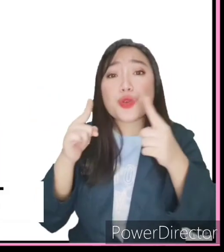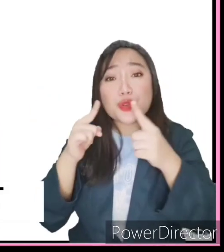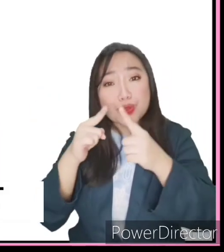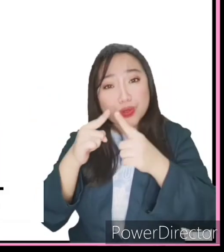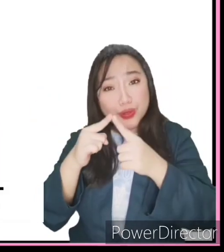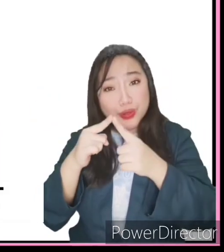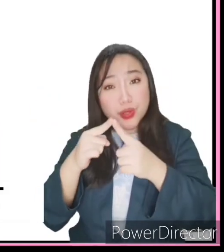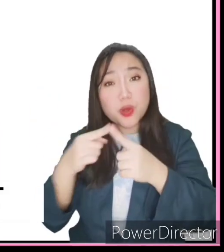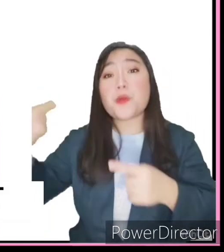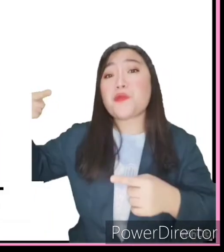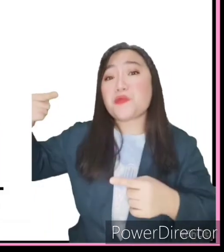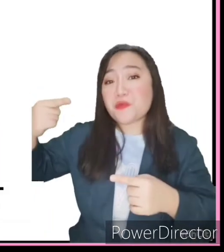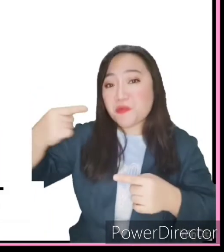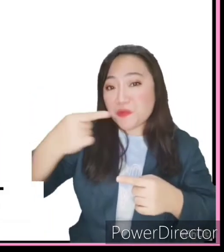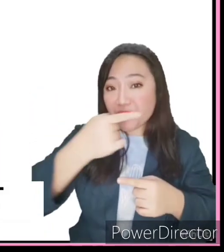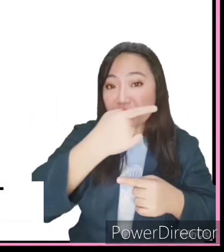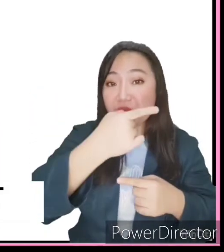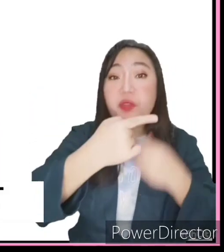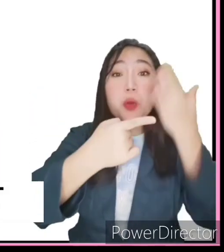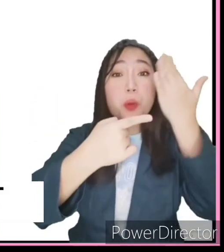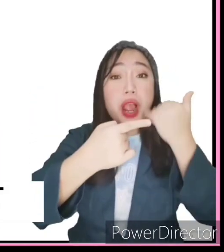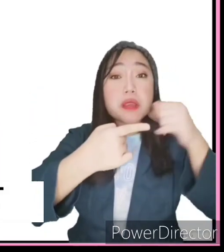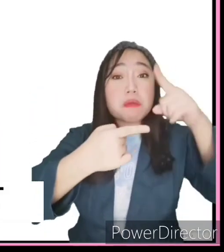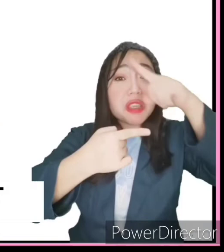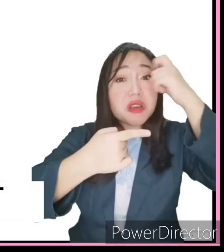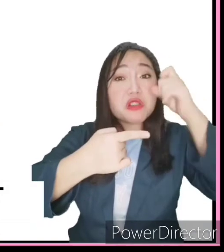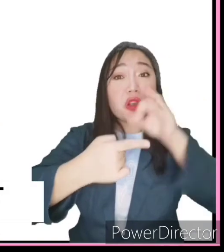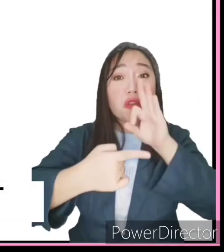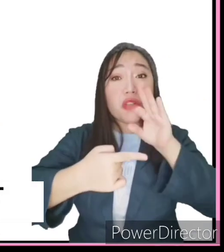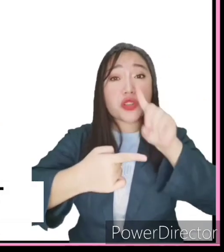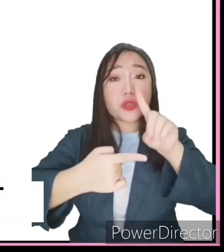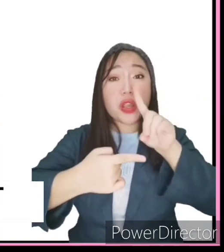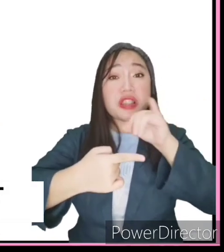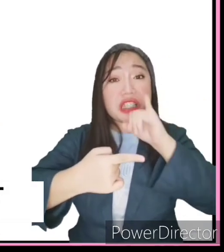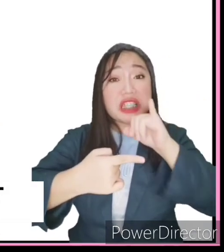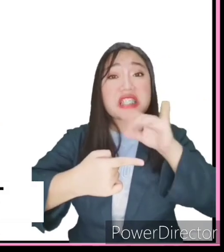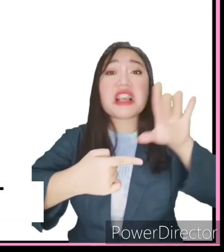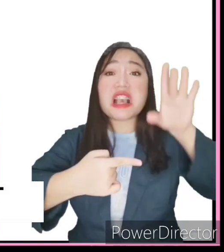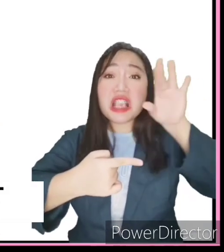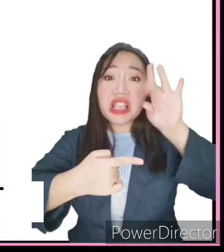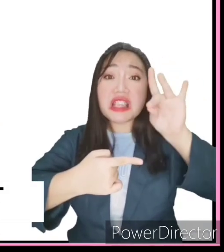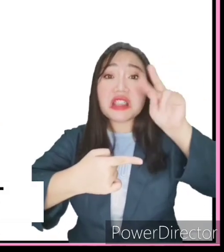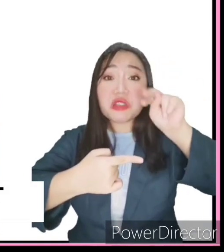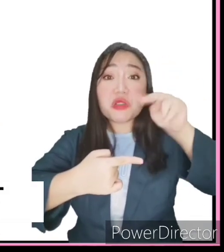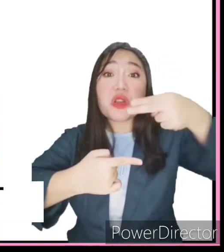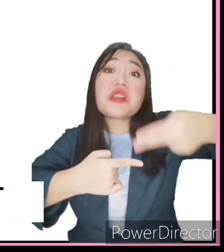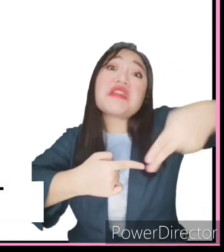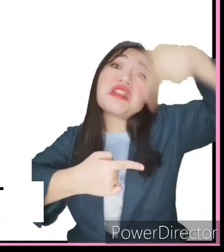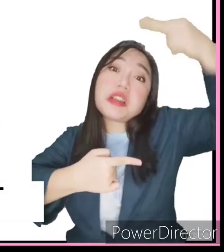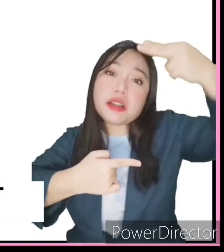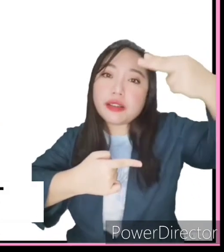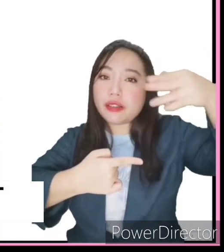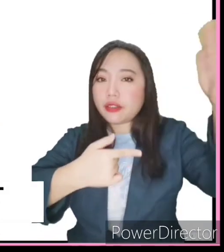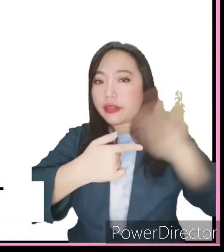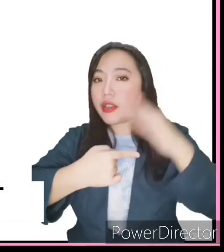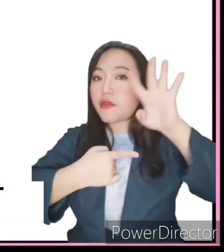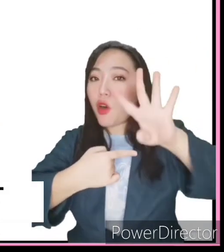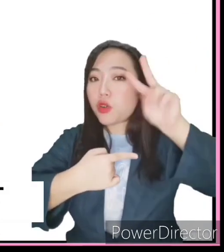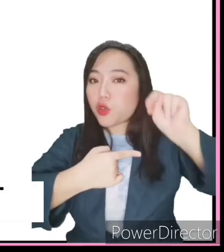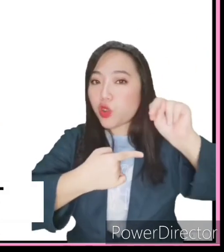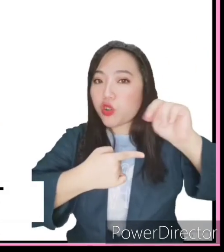It's going to the east. Why? Because force 1's higher